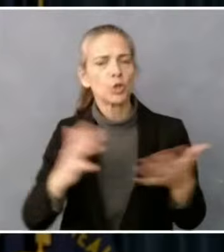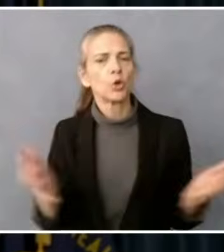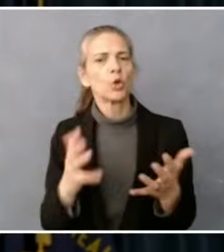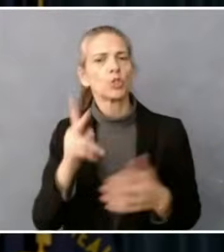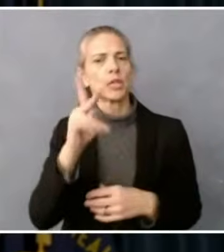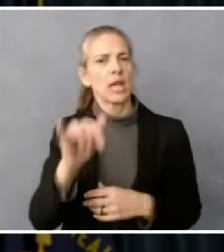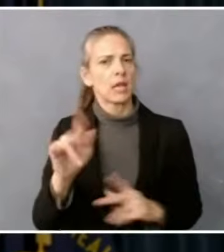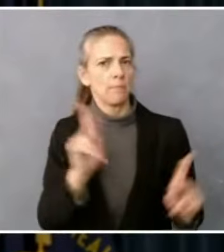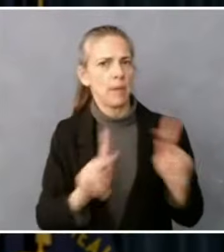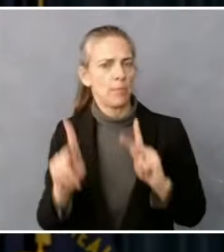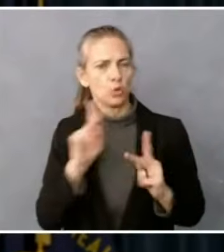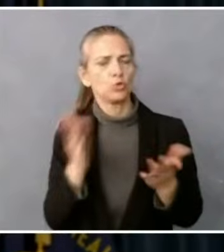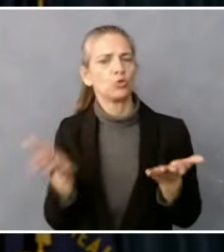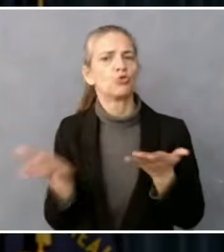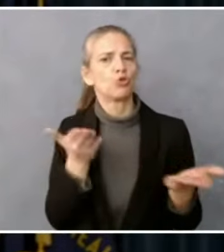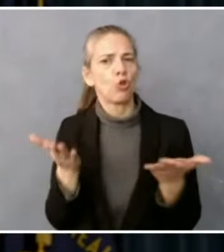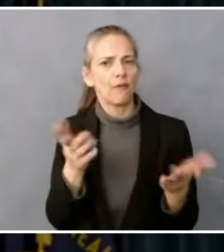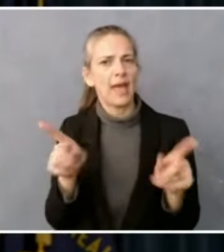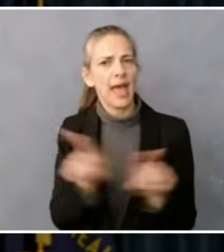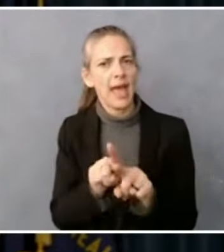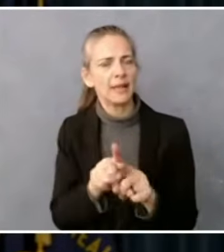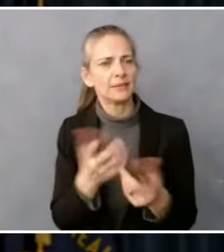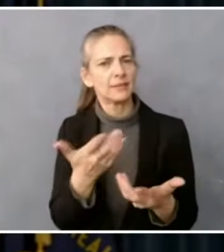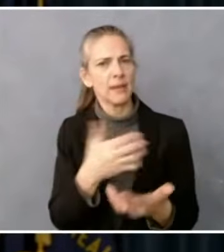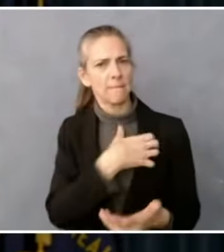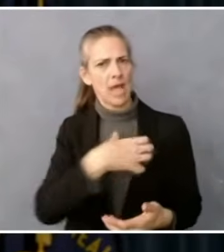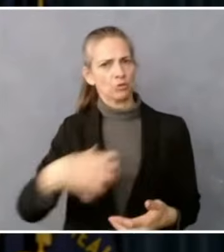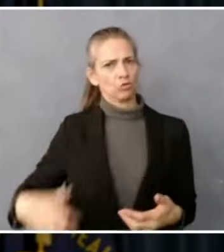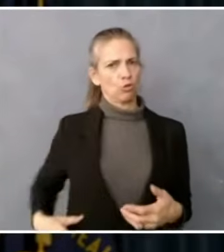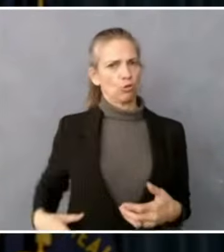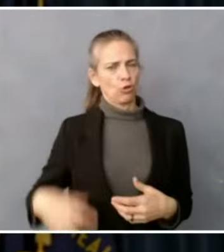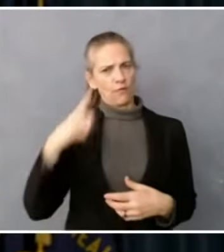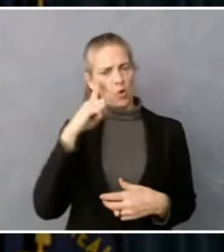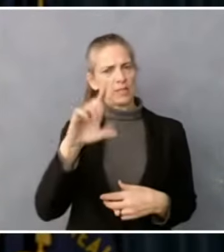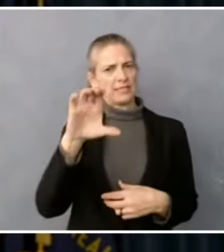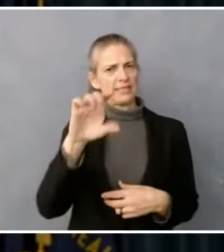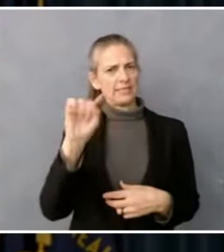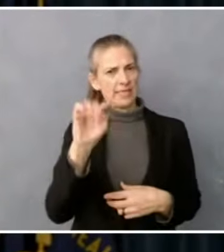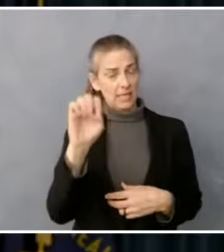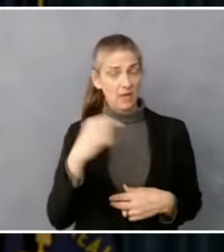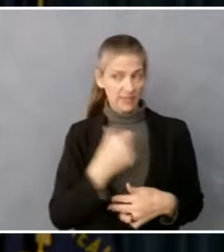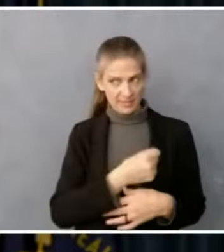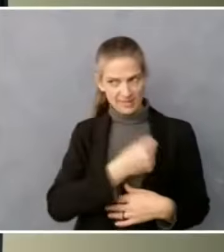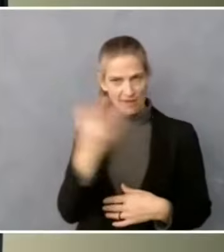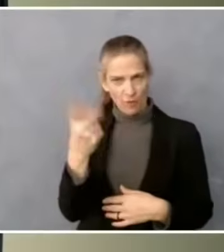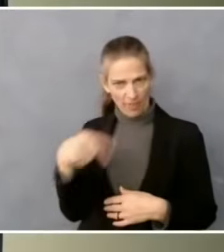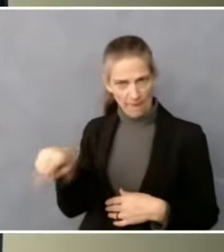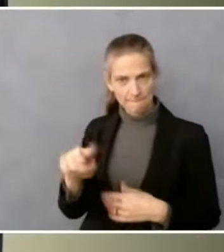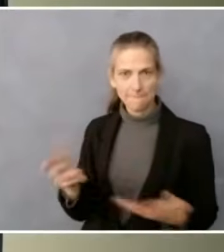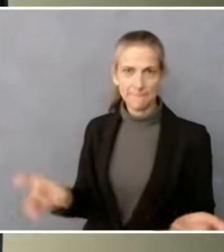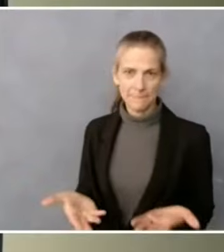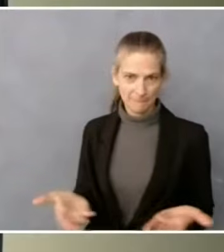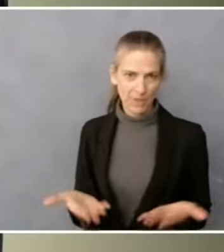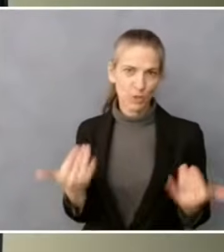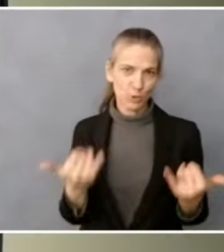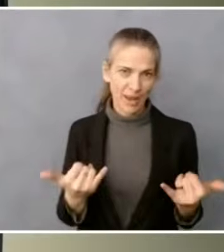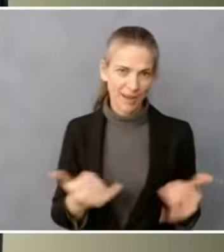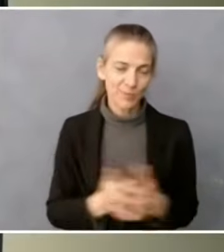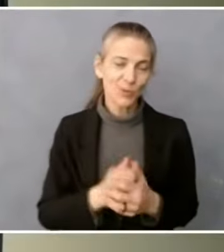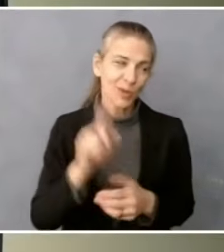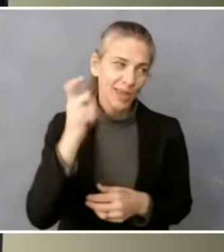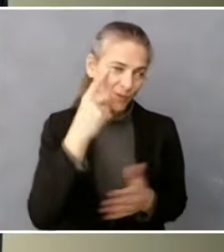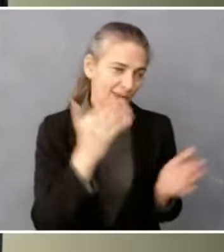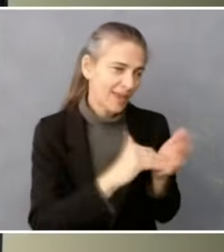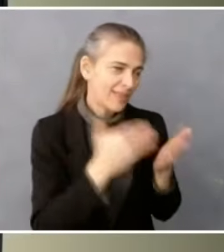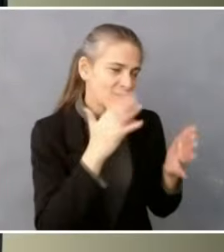to serve as ambassadors for CTE. And we have several of those ambassadors in the room today. So again, Governor, thank you for taking the time